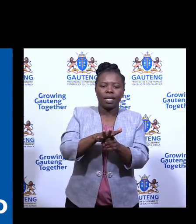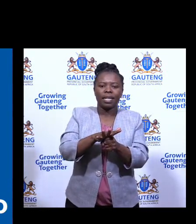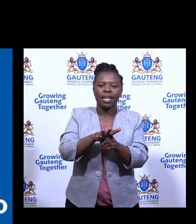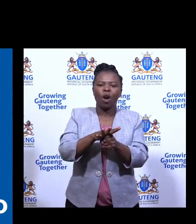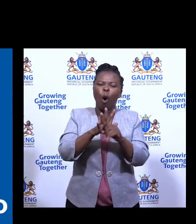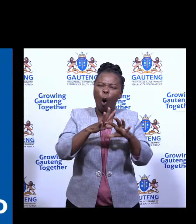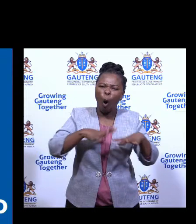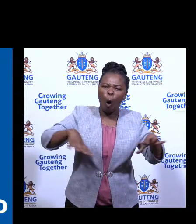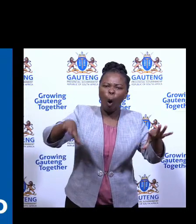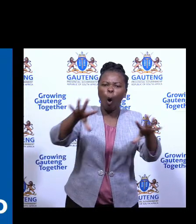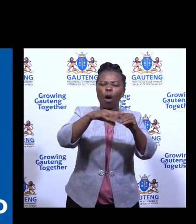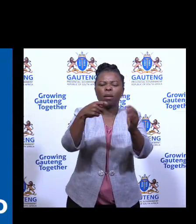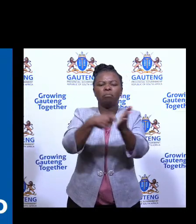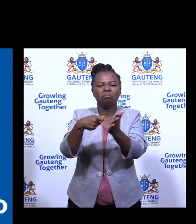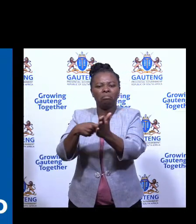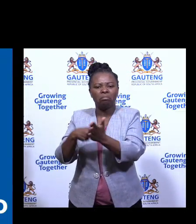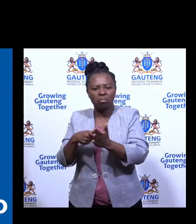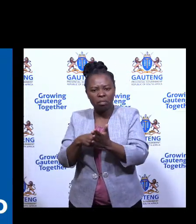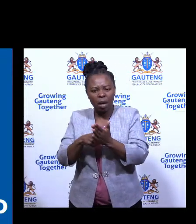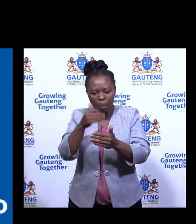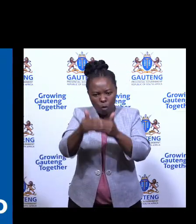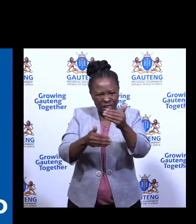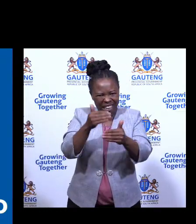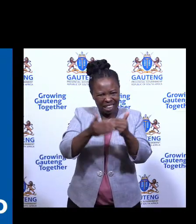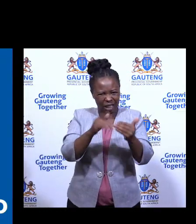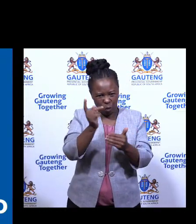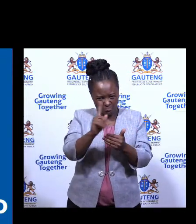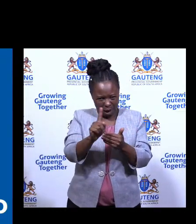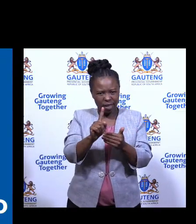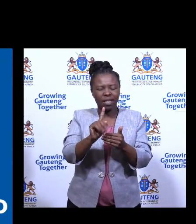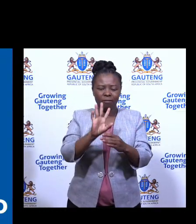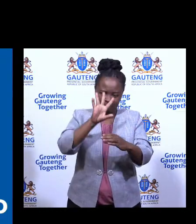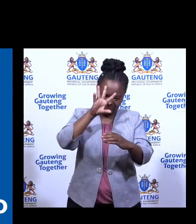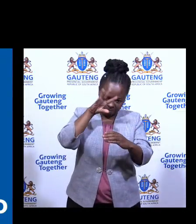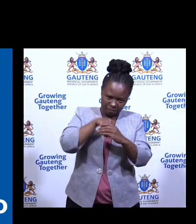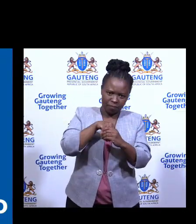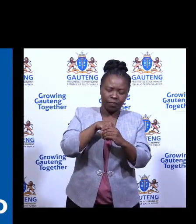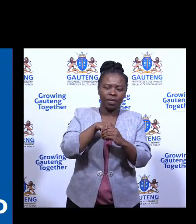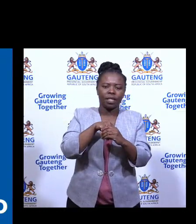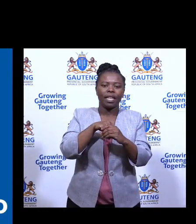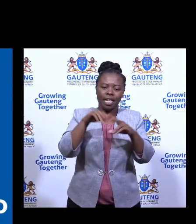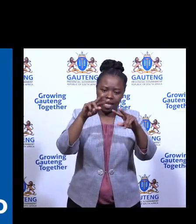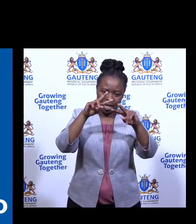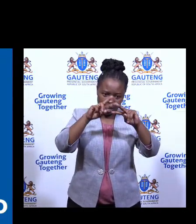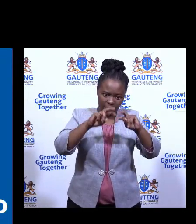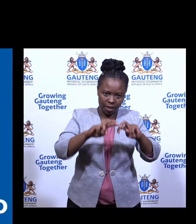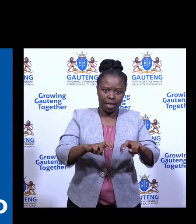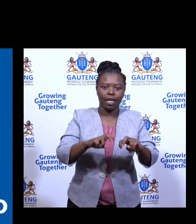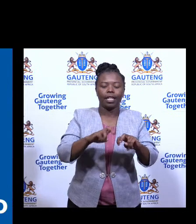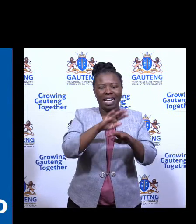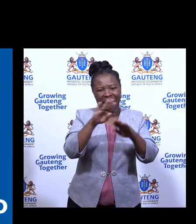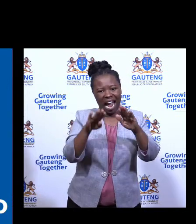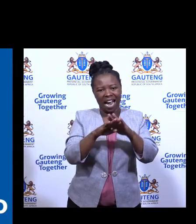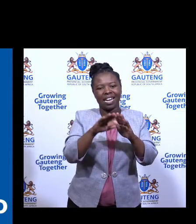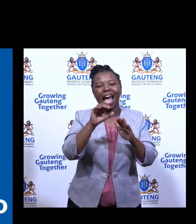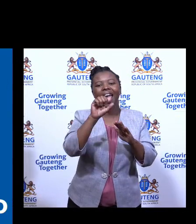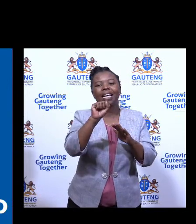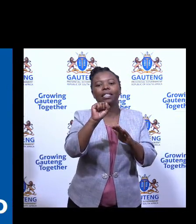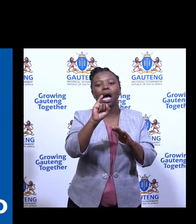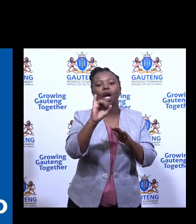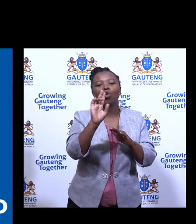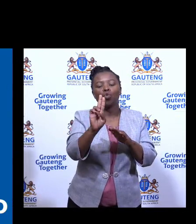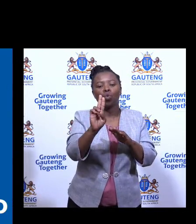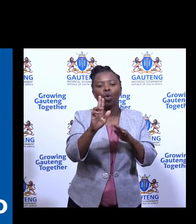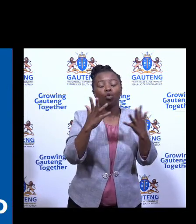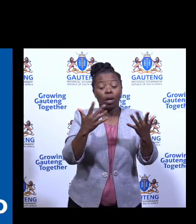PPE. All COVID-19 procurement is also under the SIU investigation. So this is the message I'm